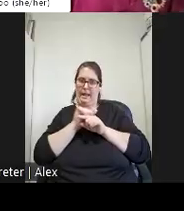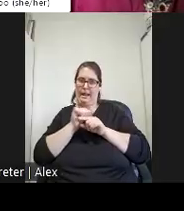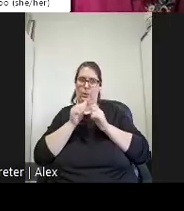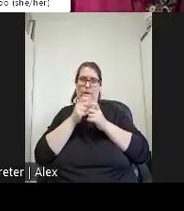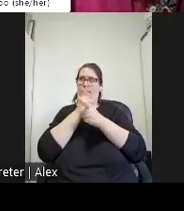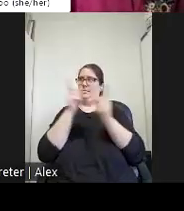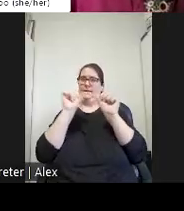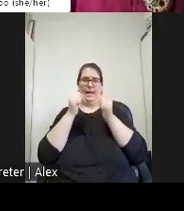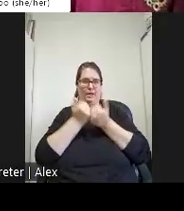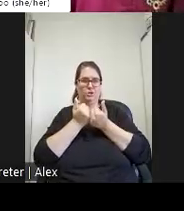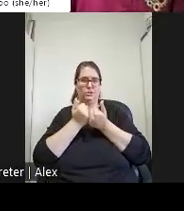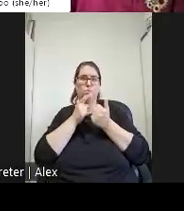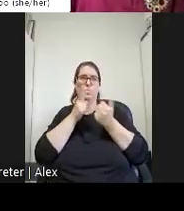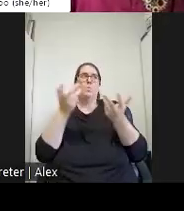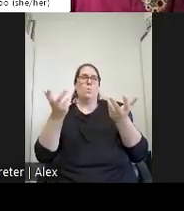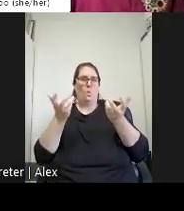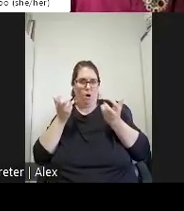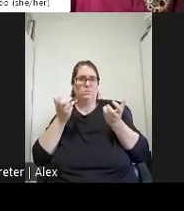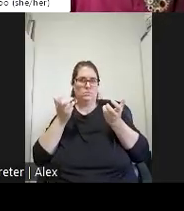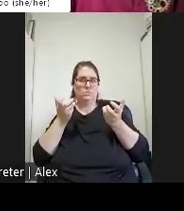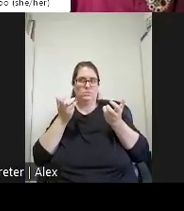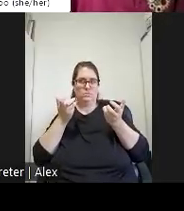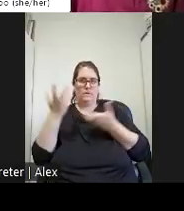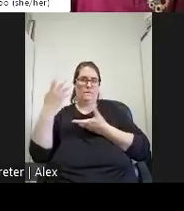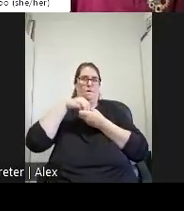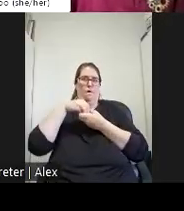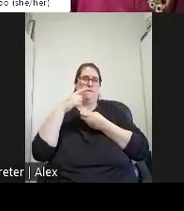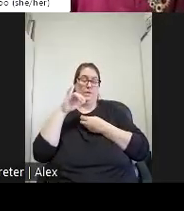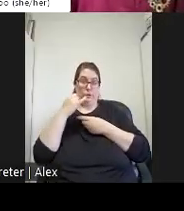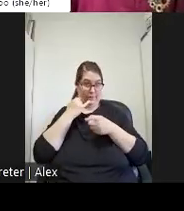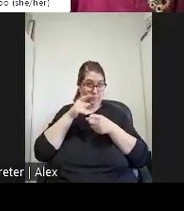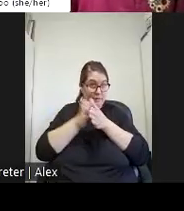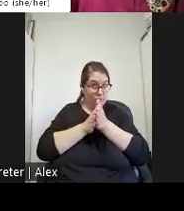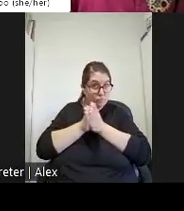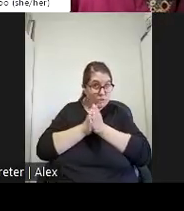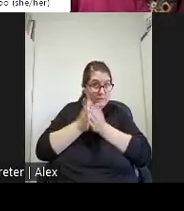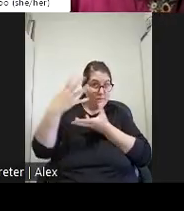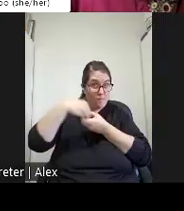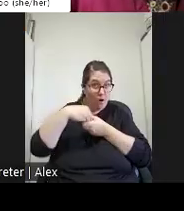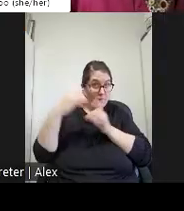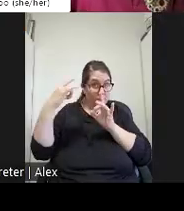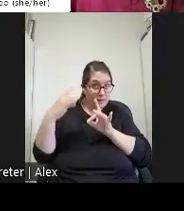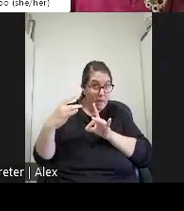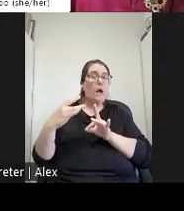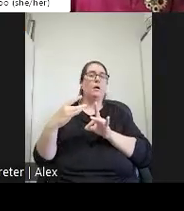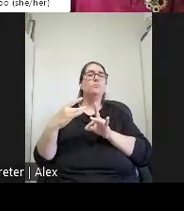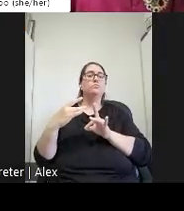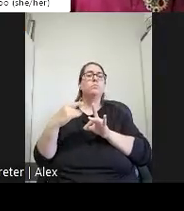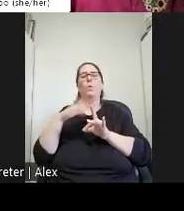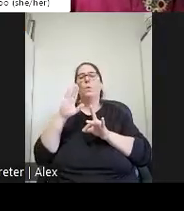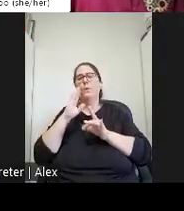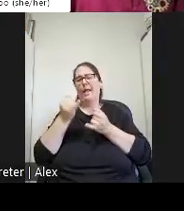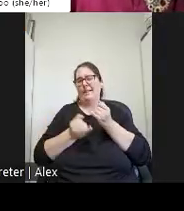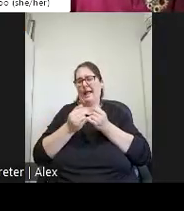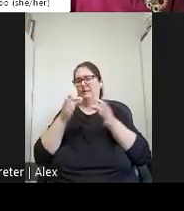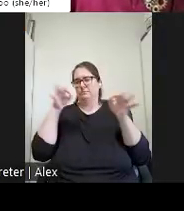agencies who want to test it and who want to give us feedback. If you're interested in any of that, we will tell you more about it towards the end of the presentation,